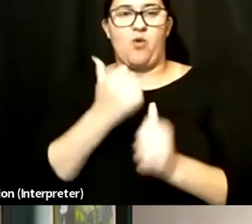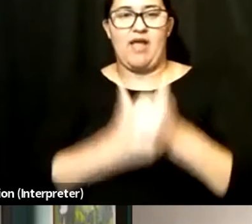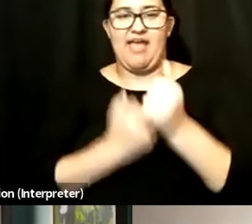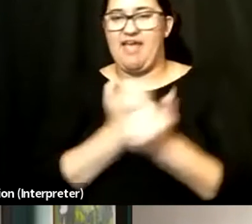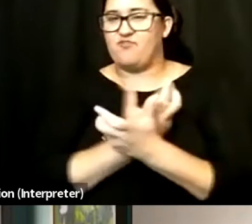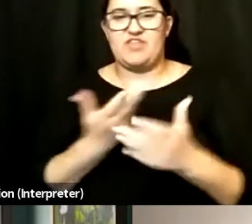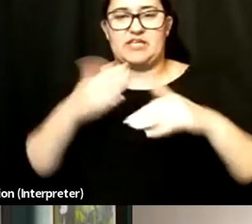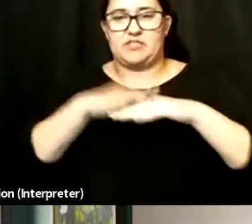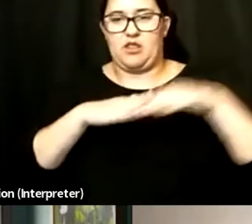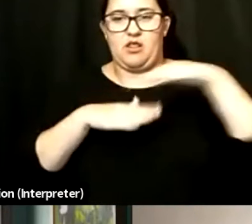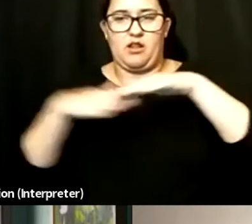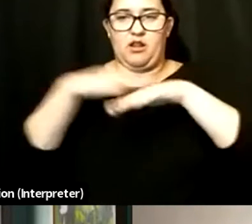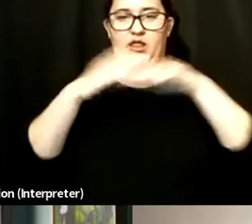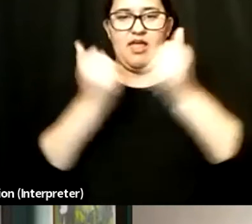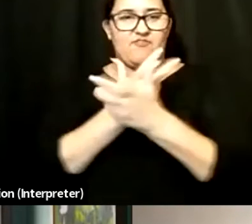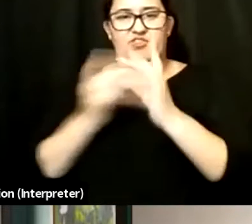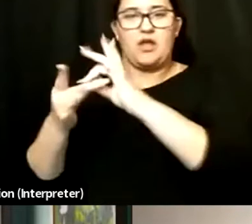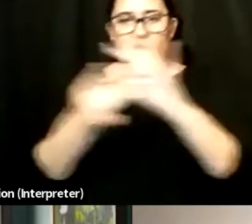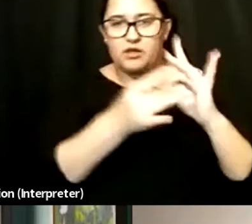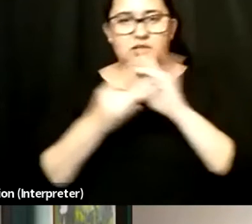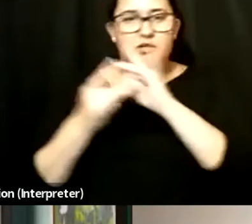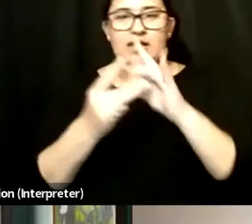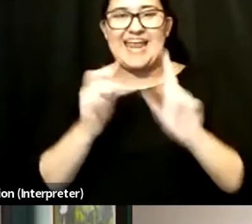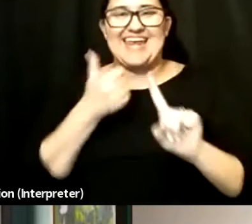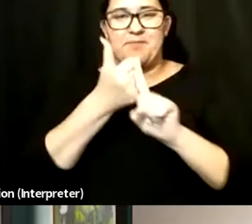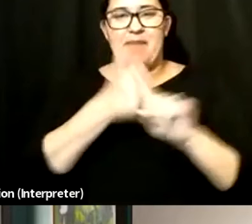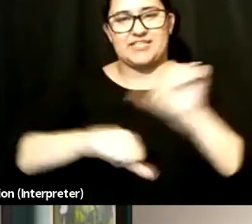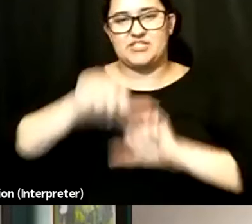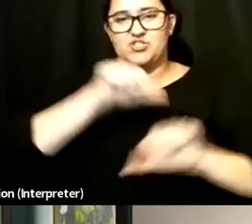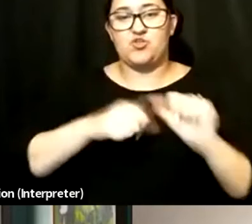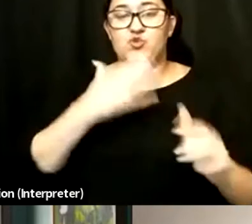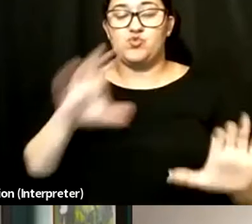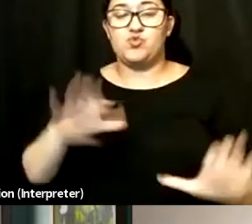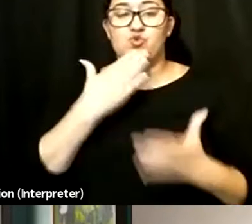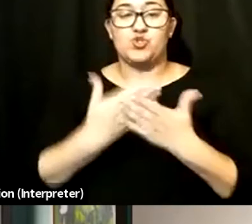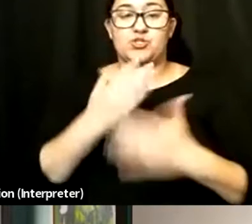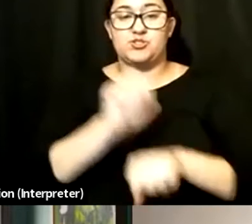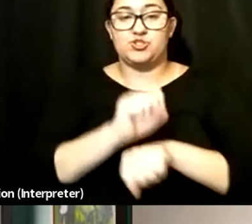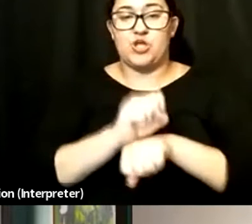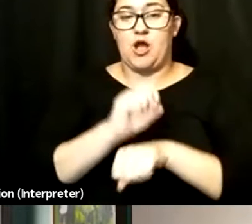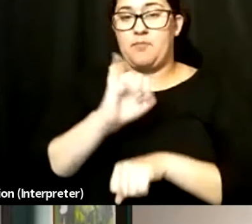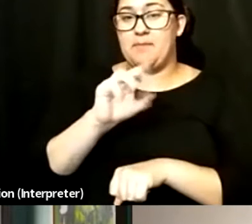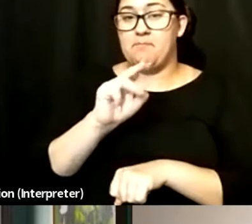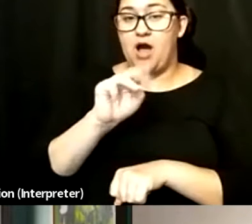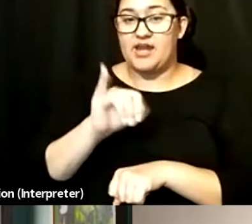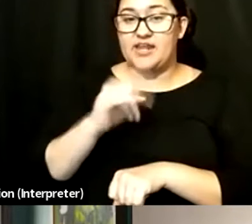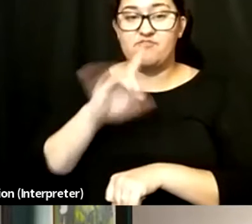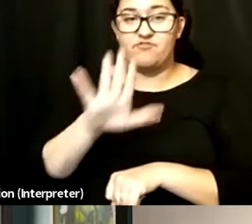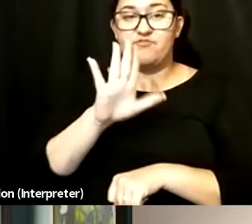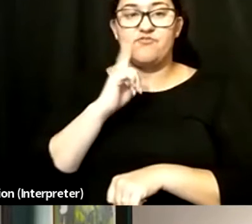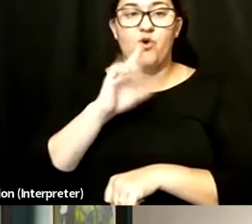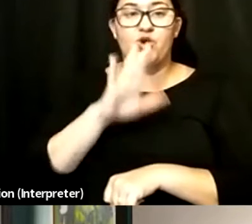one another, and everything impacts one another. And you do a really good job, Imani, in your work of highlighting your intersectional